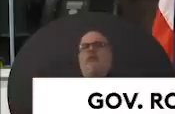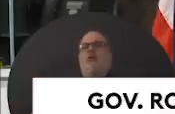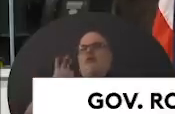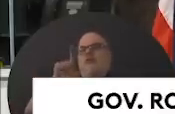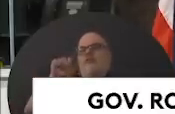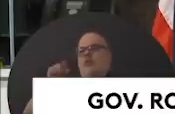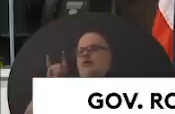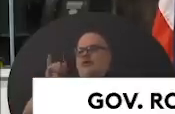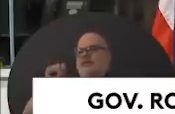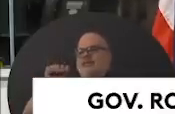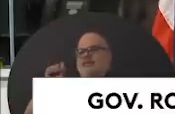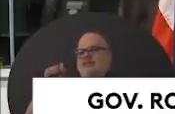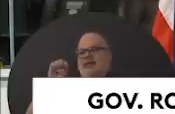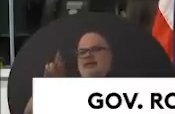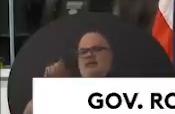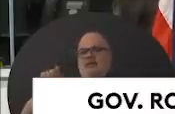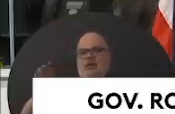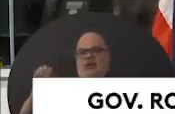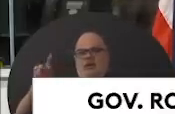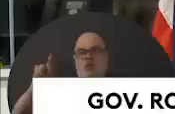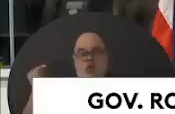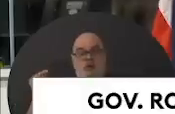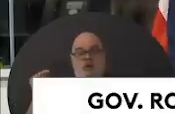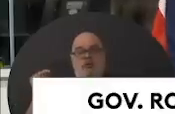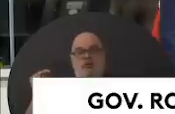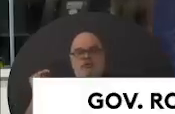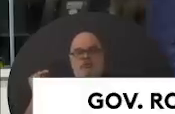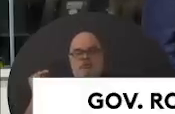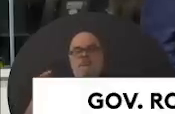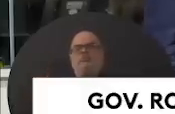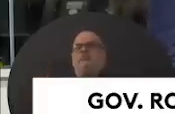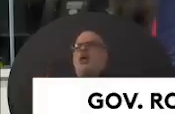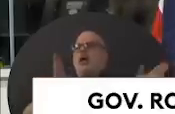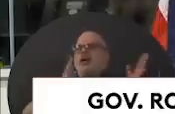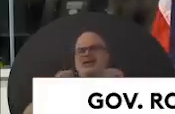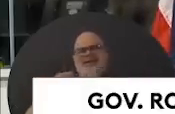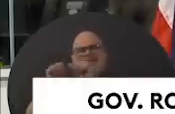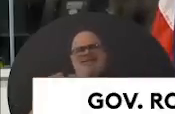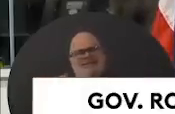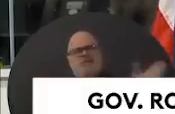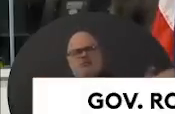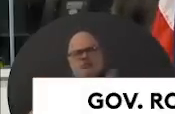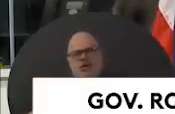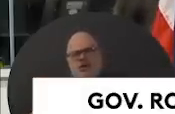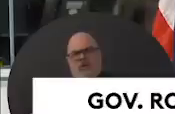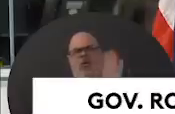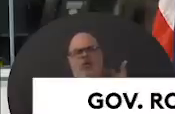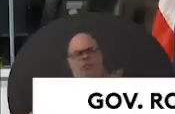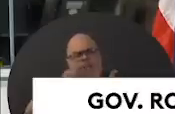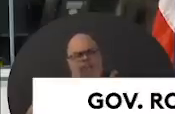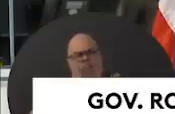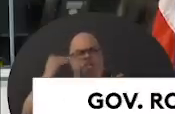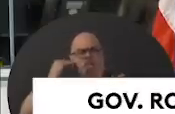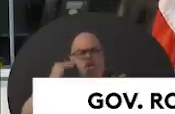immediately. I encourage all Floridians to not only continue these preparedness efforts, but also take the time to know their zone and